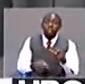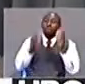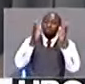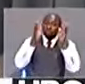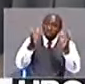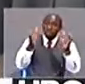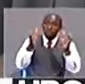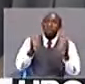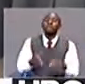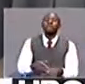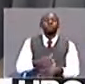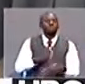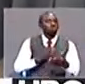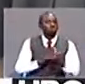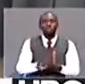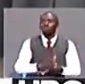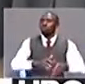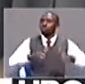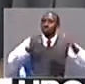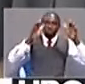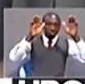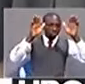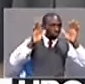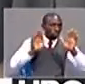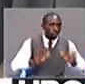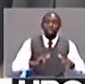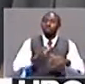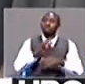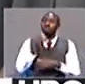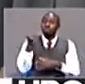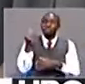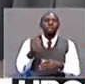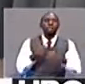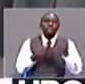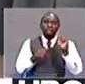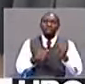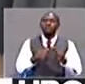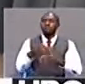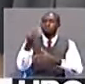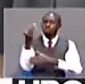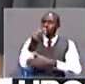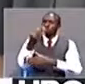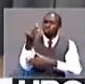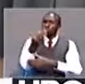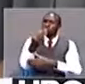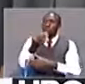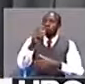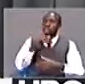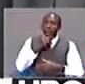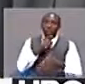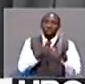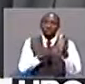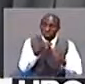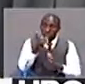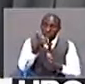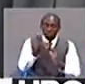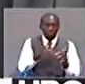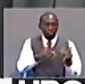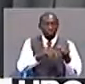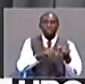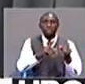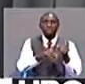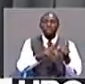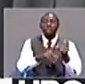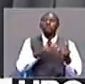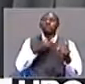Archbishop, he was a great preacher. He was a man who was pro-development. He was a man who